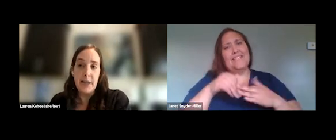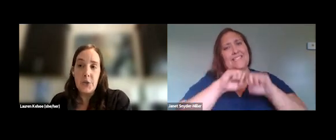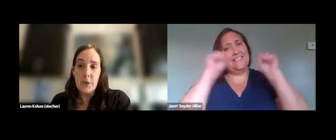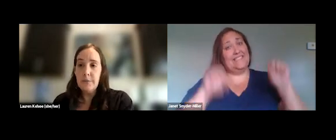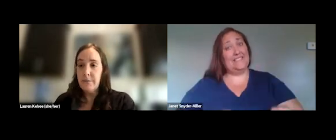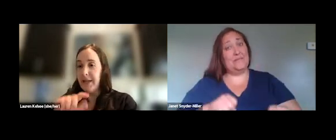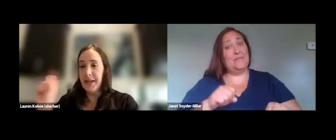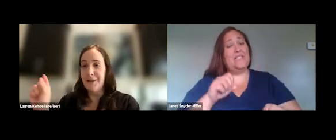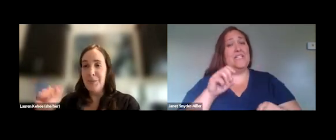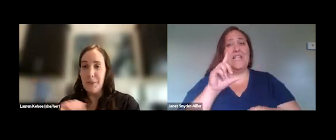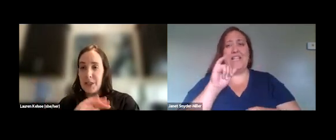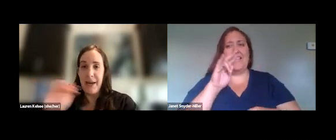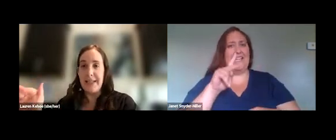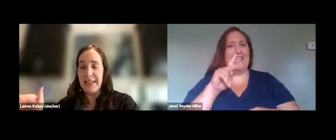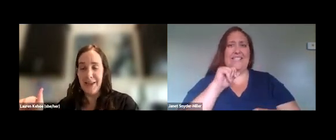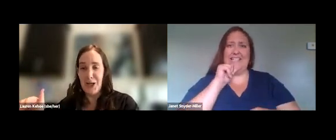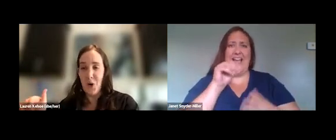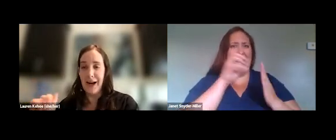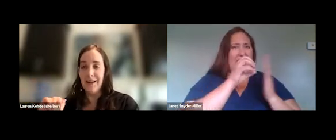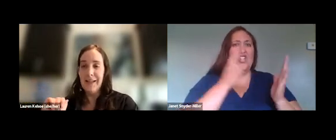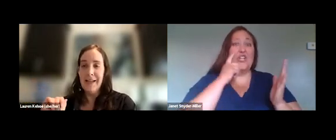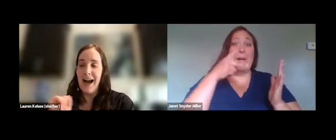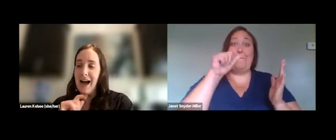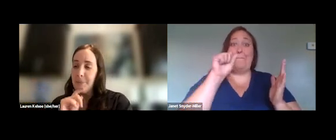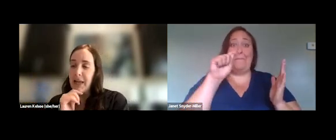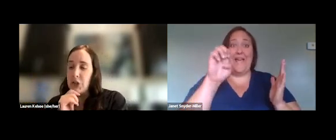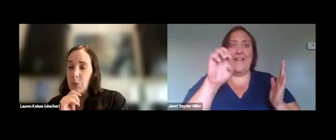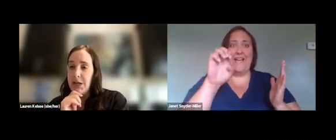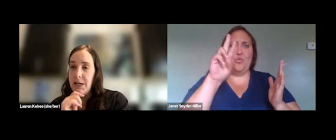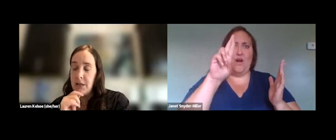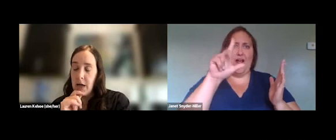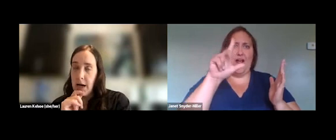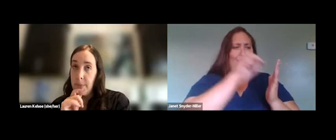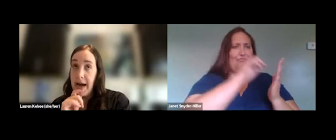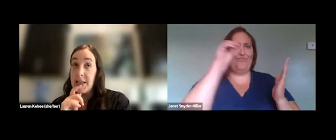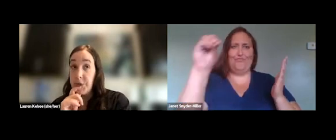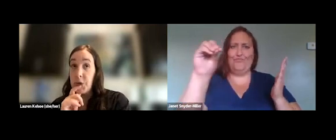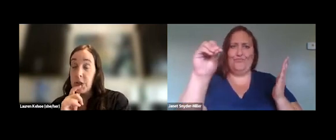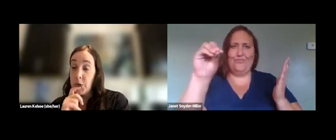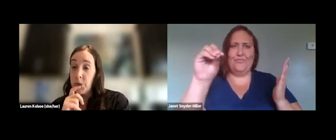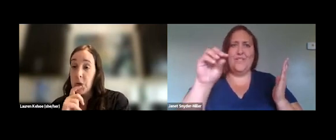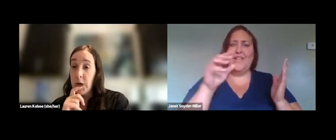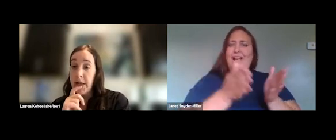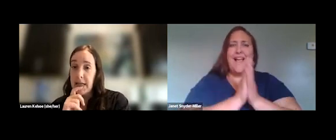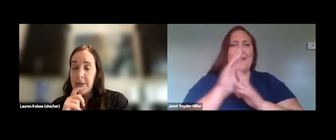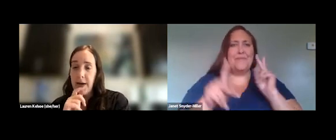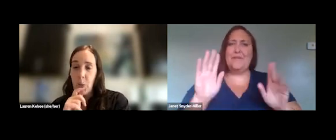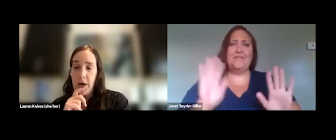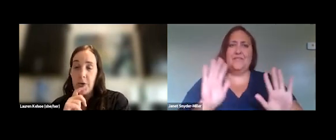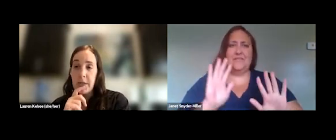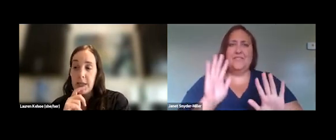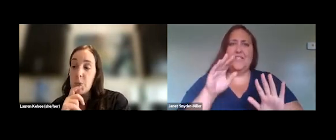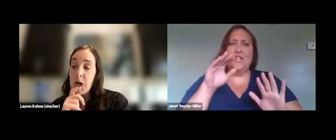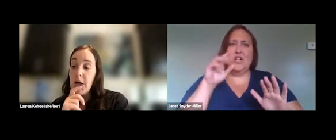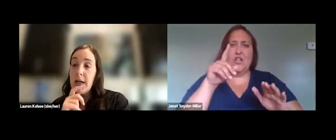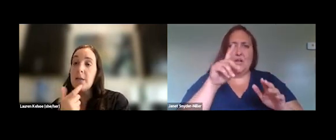not contextual, meaning people just pasted in the URL. And so we asked folks to go through and identify where